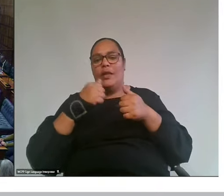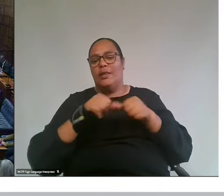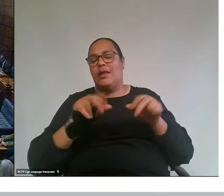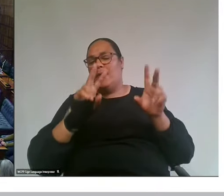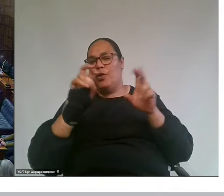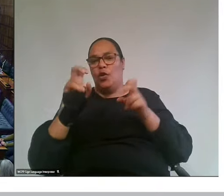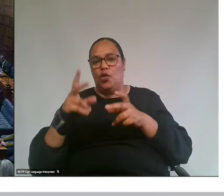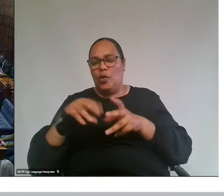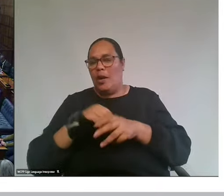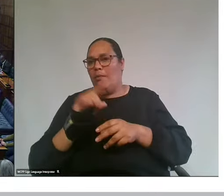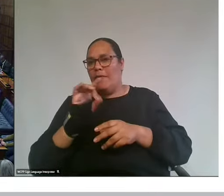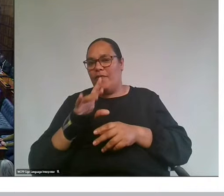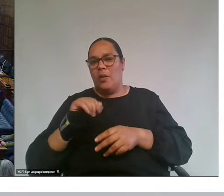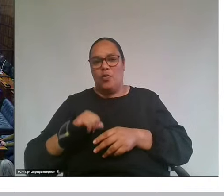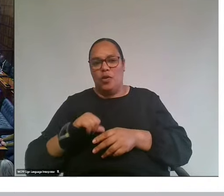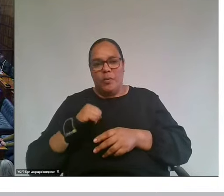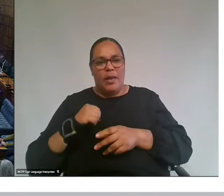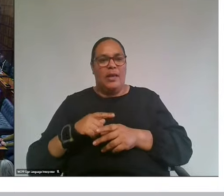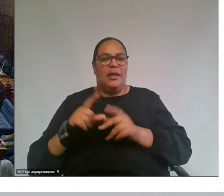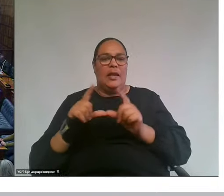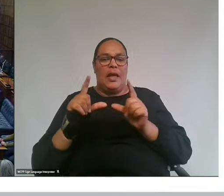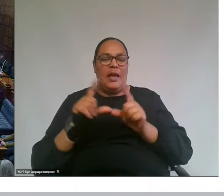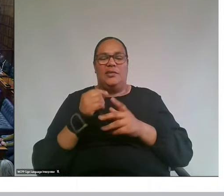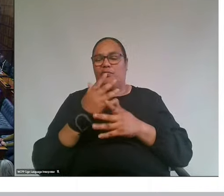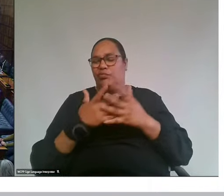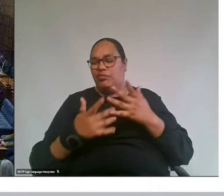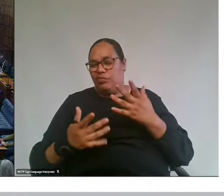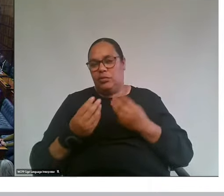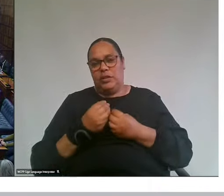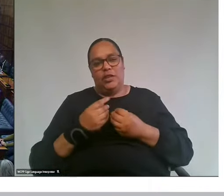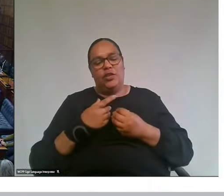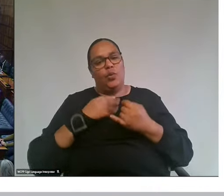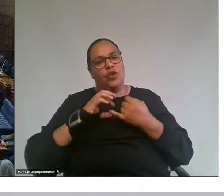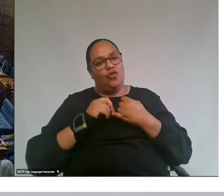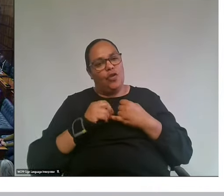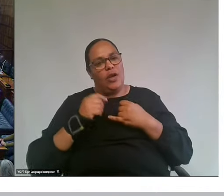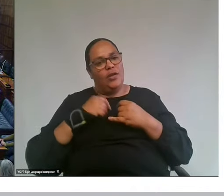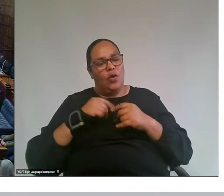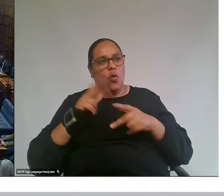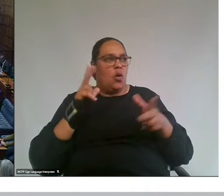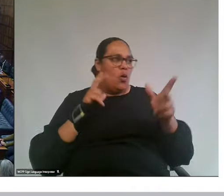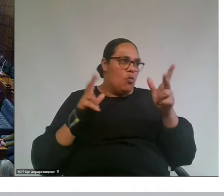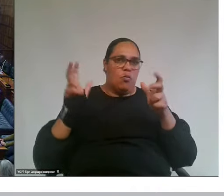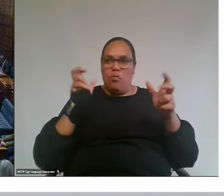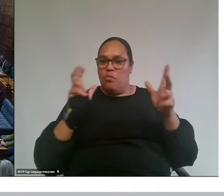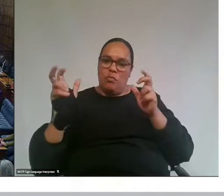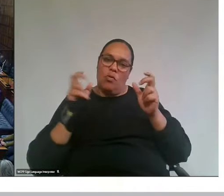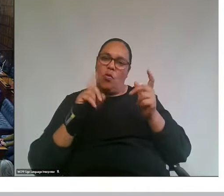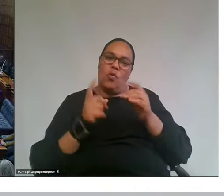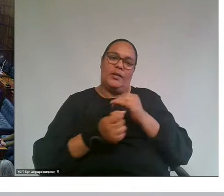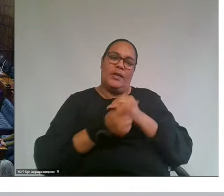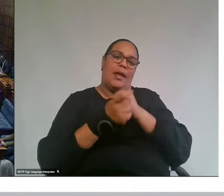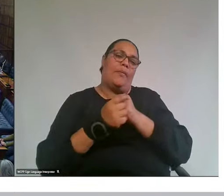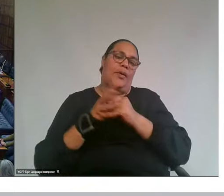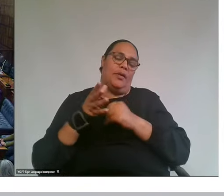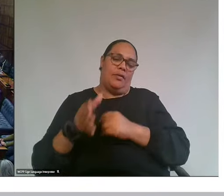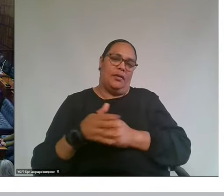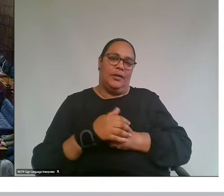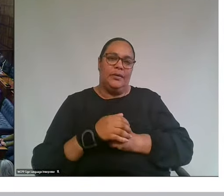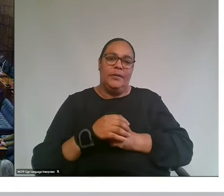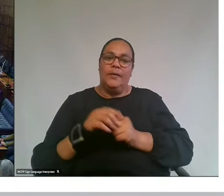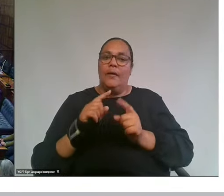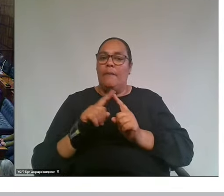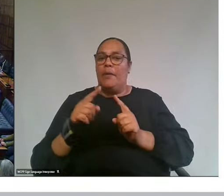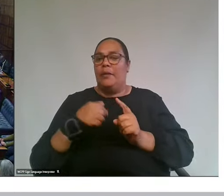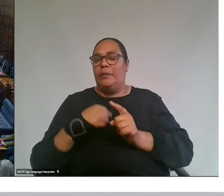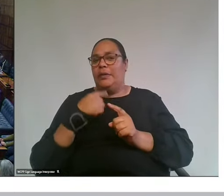issues where it comes to municipalities with permitting and stuff like that so we try and keep our ear quite close to the ground to listen to what is actually happening there but I would